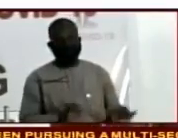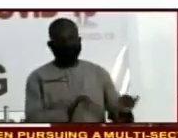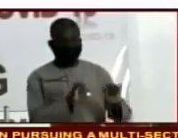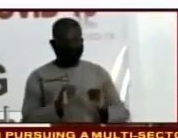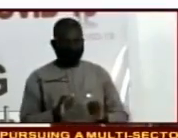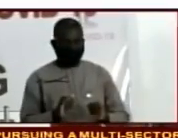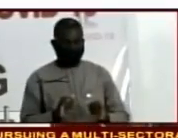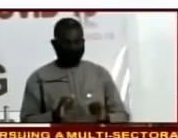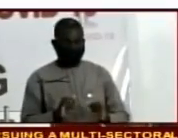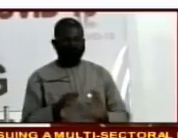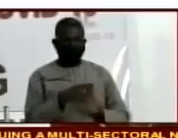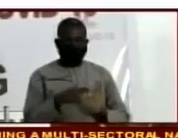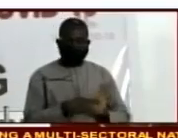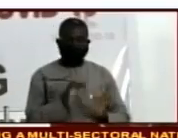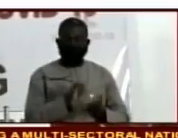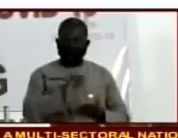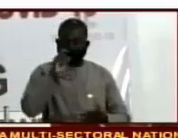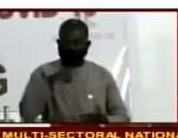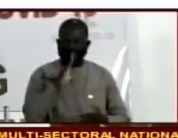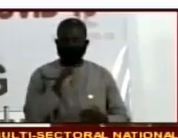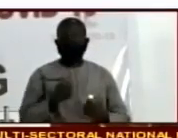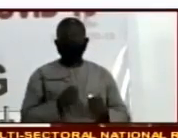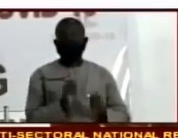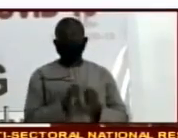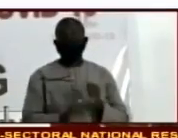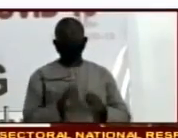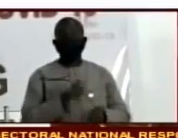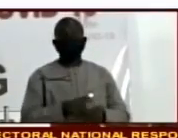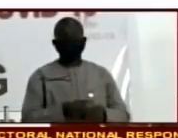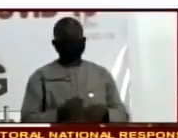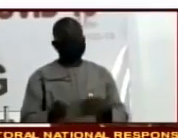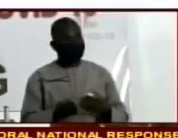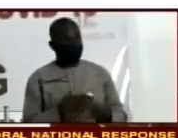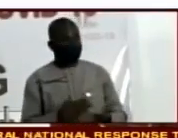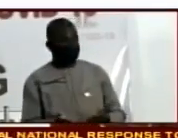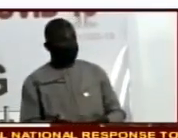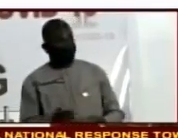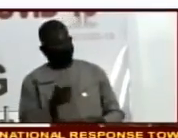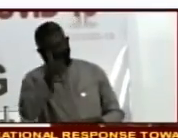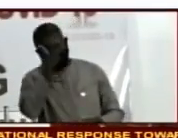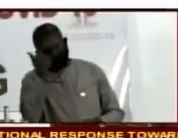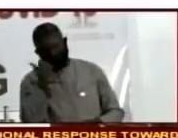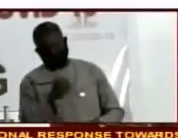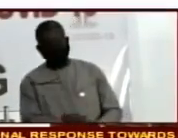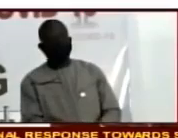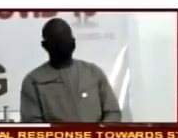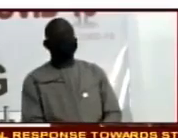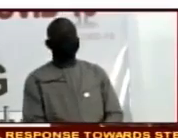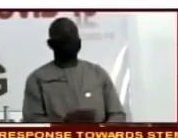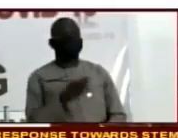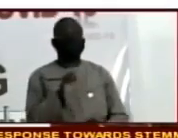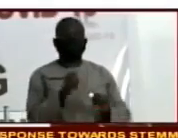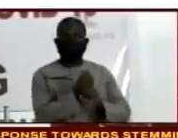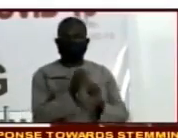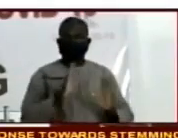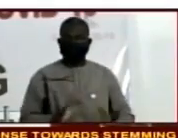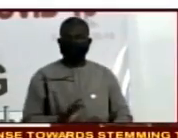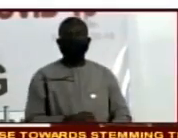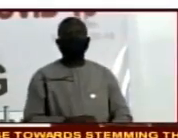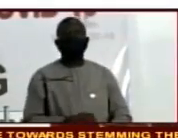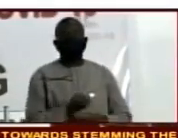followed at all times, regardless, because they speak to safety. So